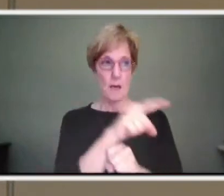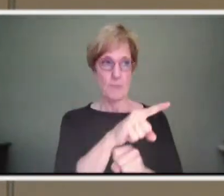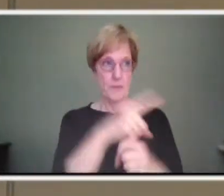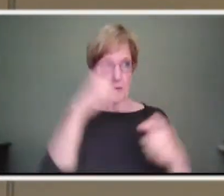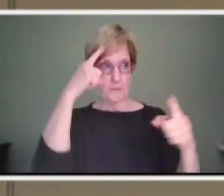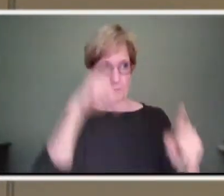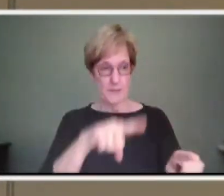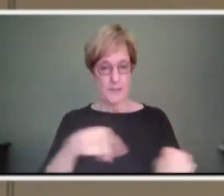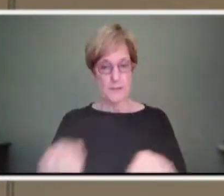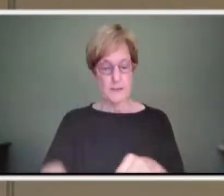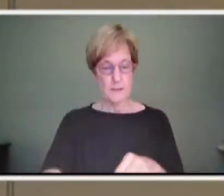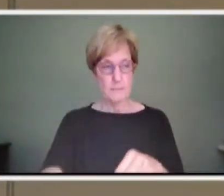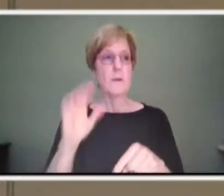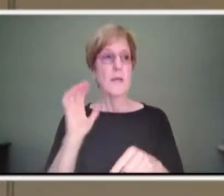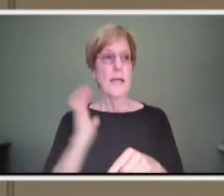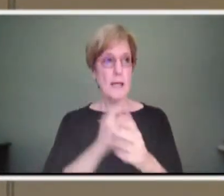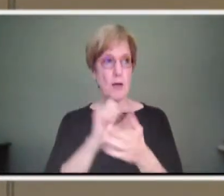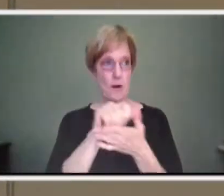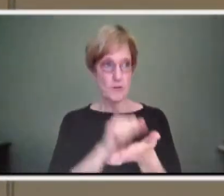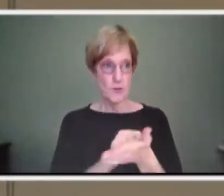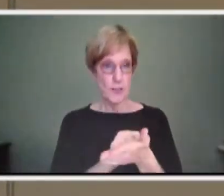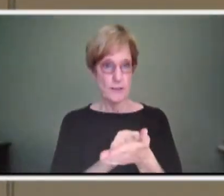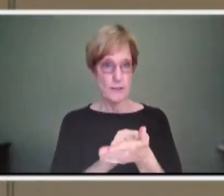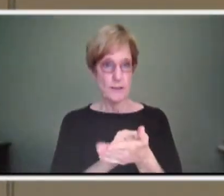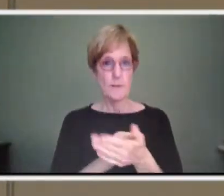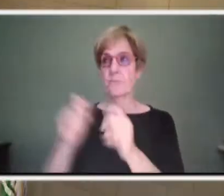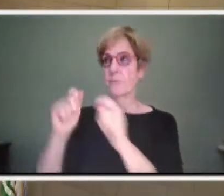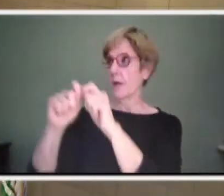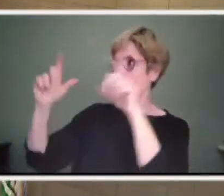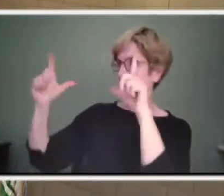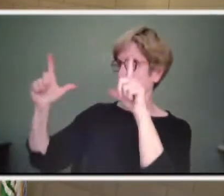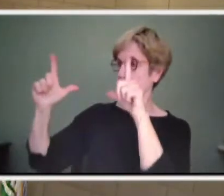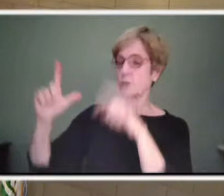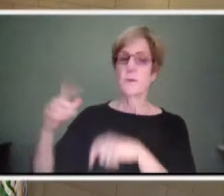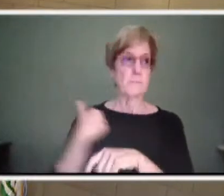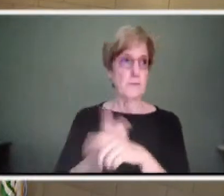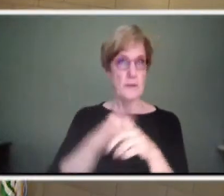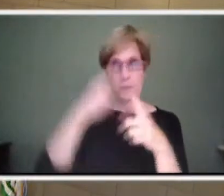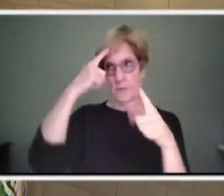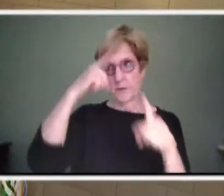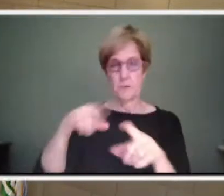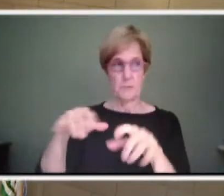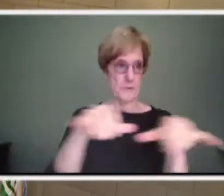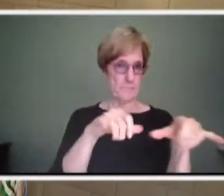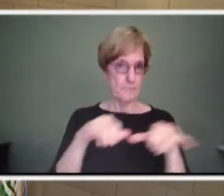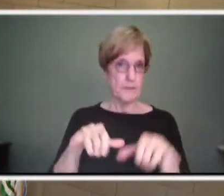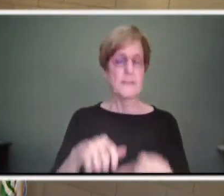as it appears in our agendas and on the screen as the council's own? Motion to defer.